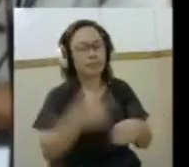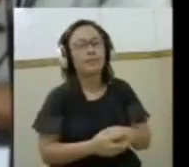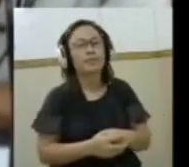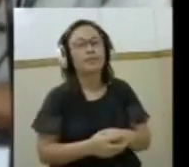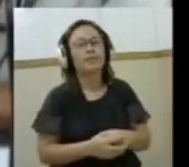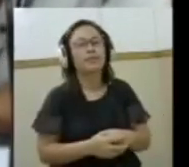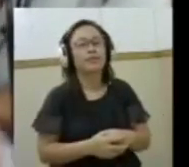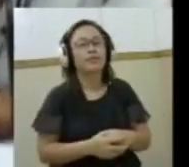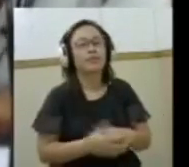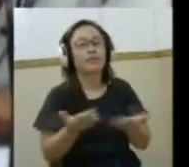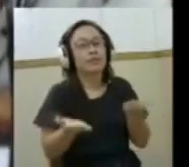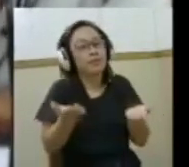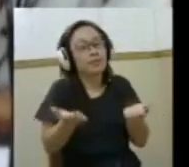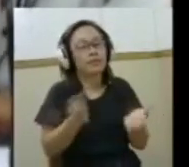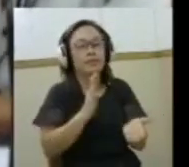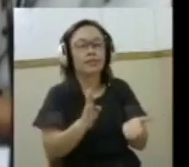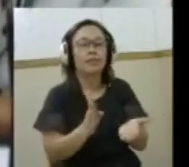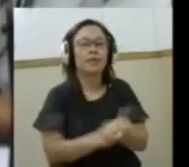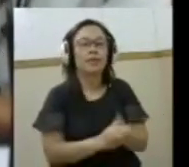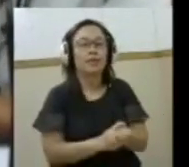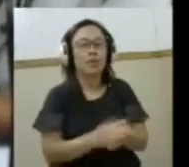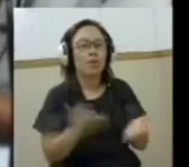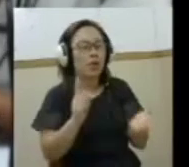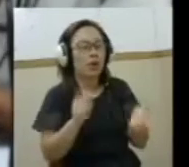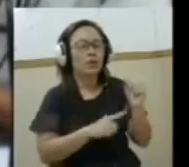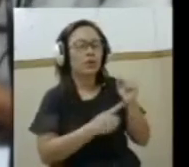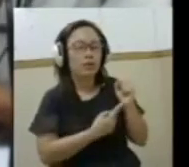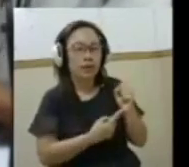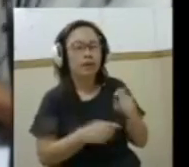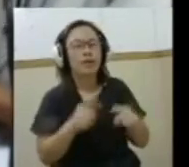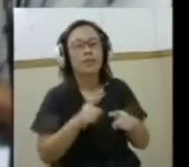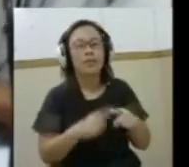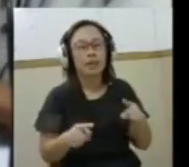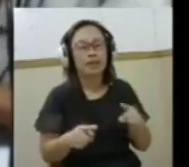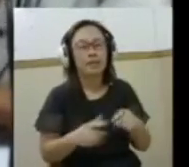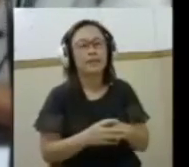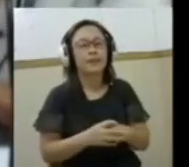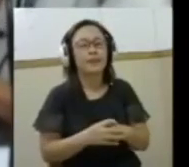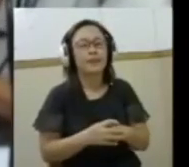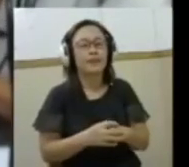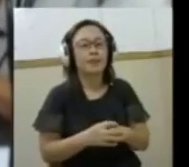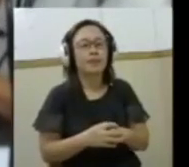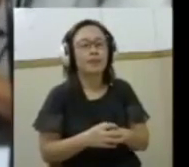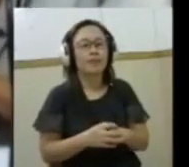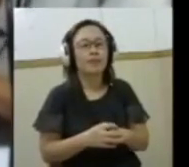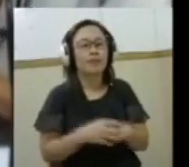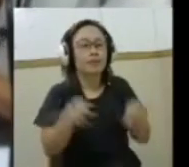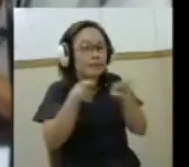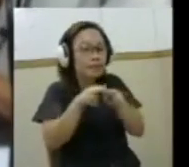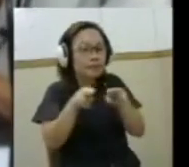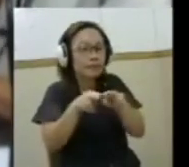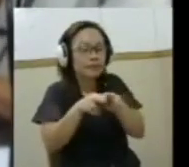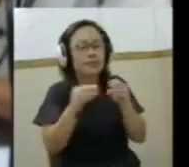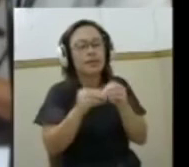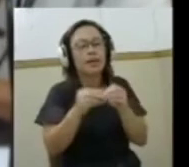time, you might not be exactly sure where to start. Actually, that's very normal. Most